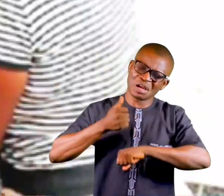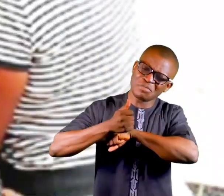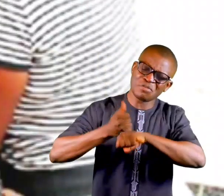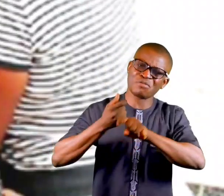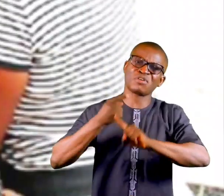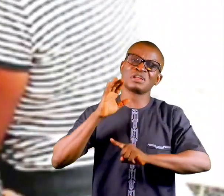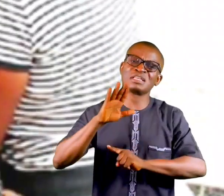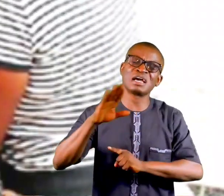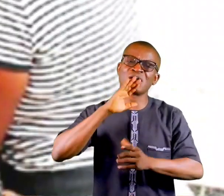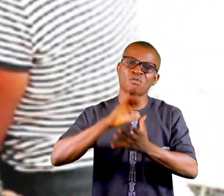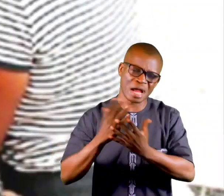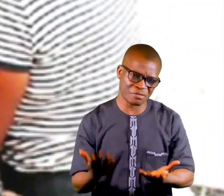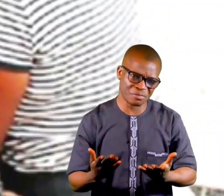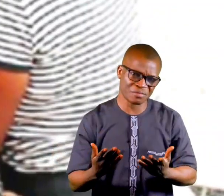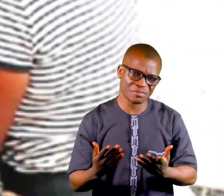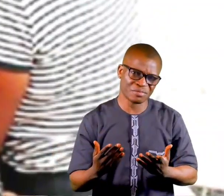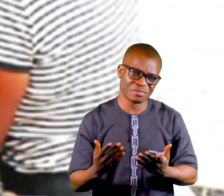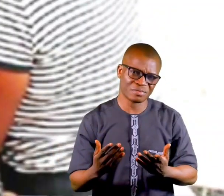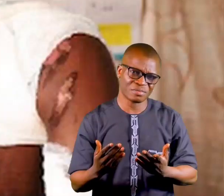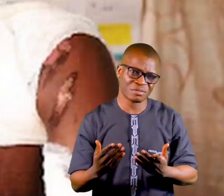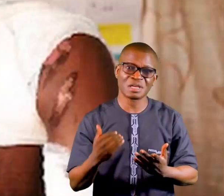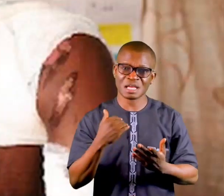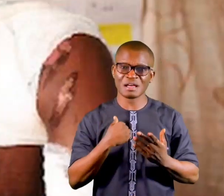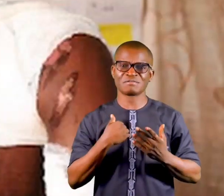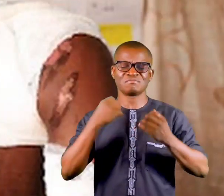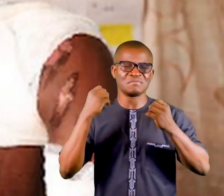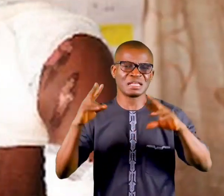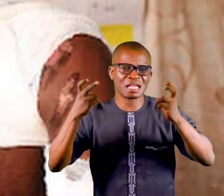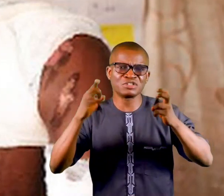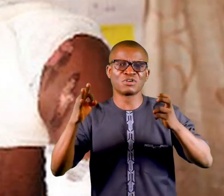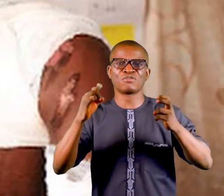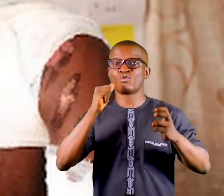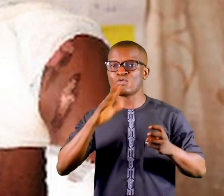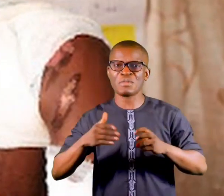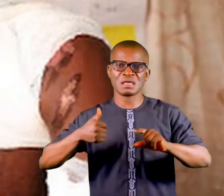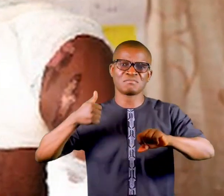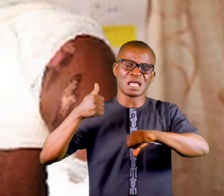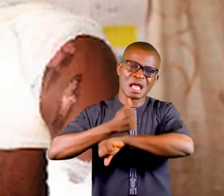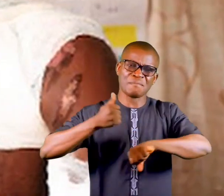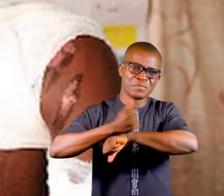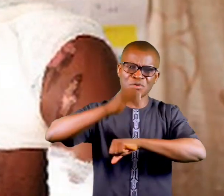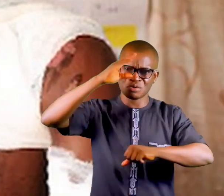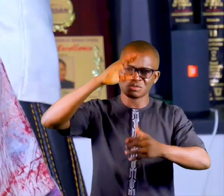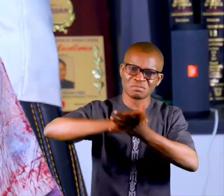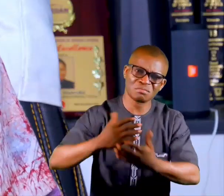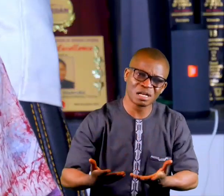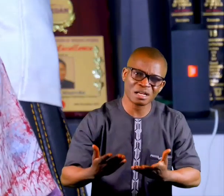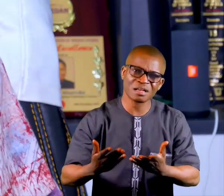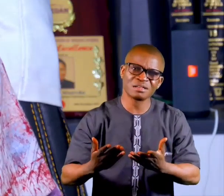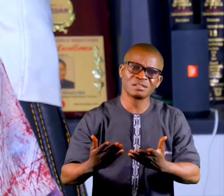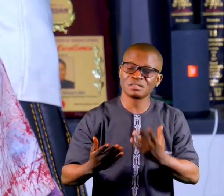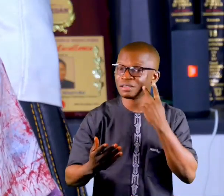are cases of women physically assaulting men. There are cases of women